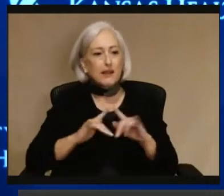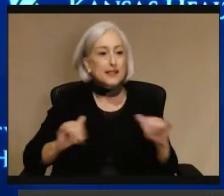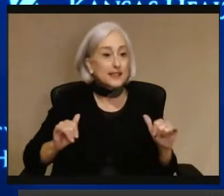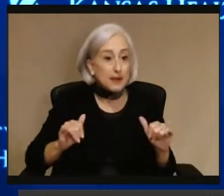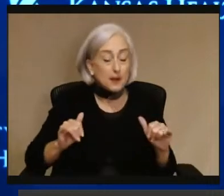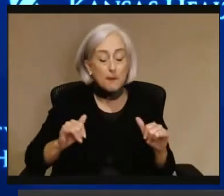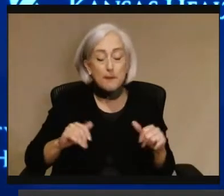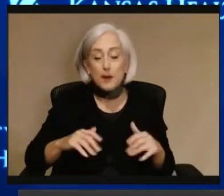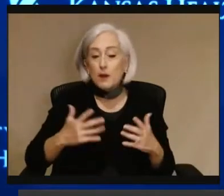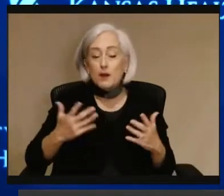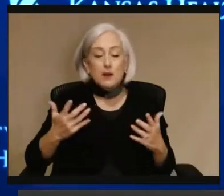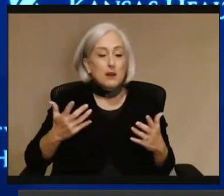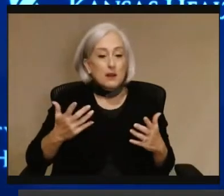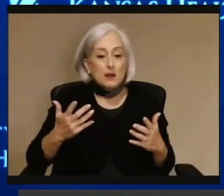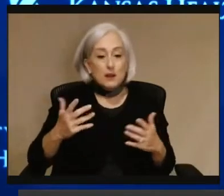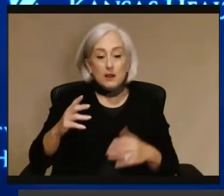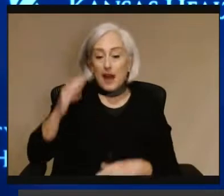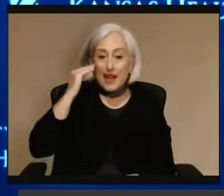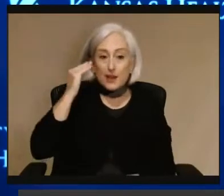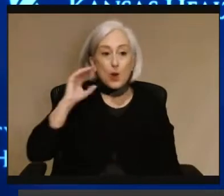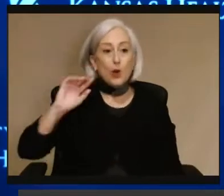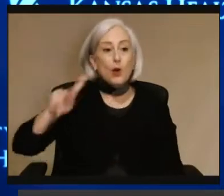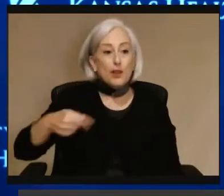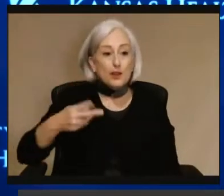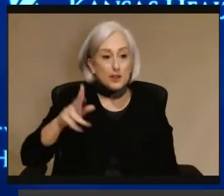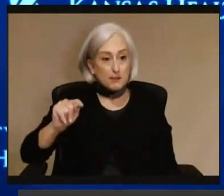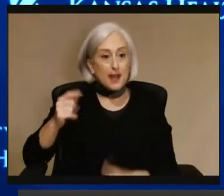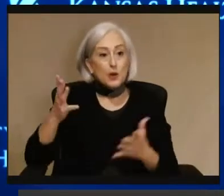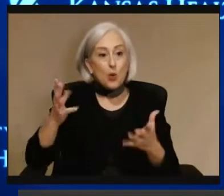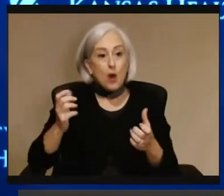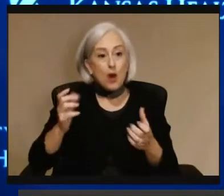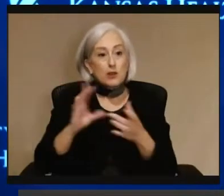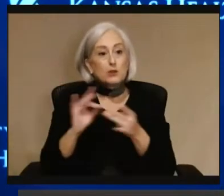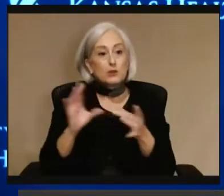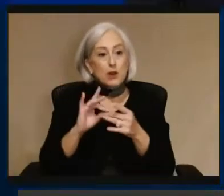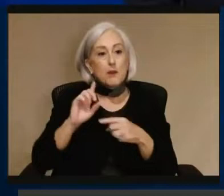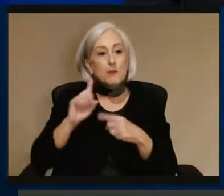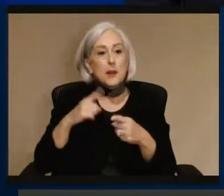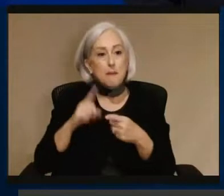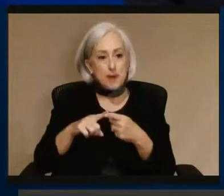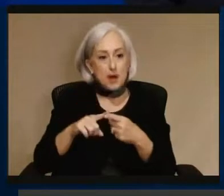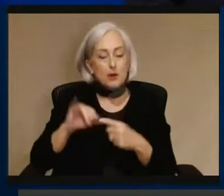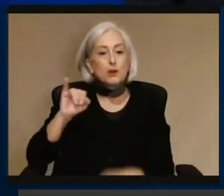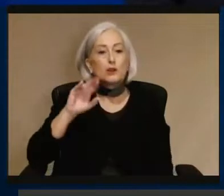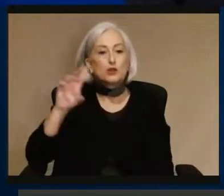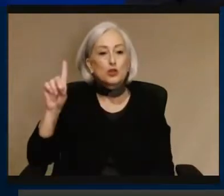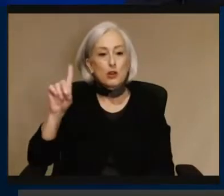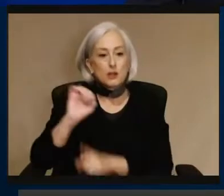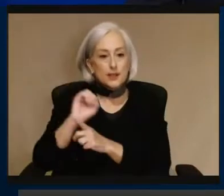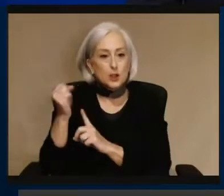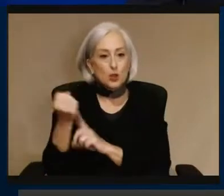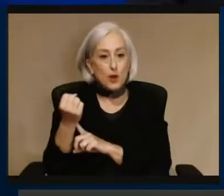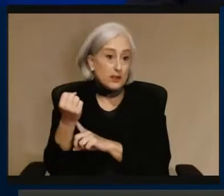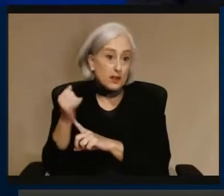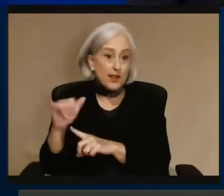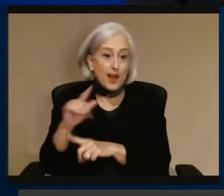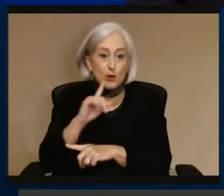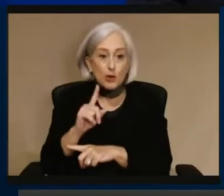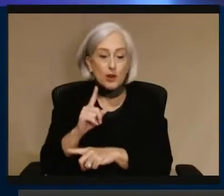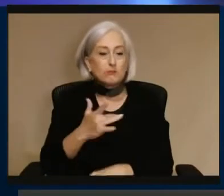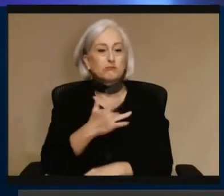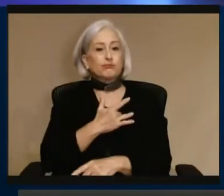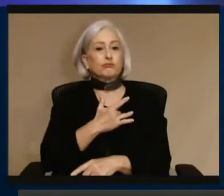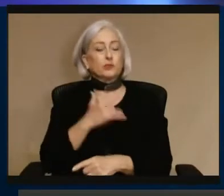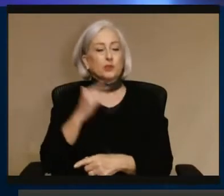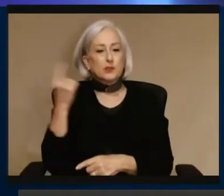know the Spechts actually wanted to comment on the Judd situation, because it does resonate when this type of thing happens. When